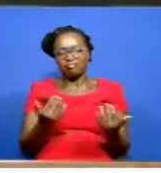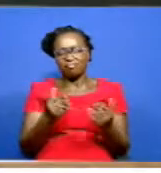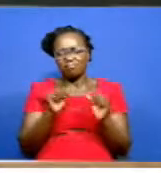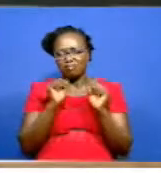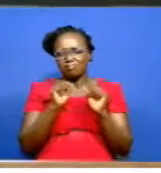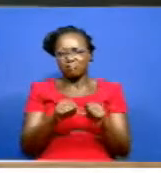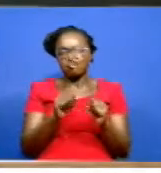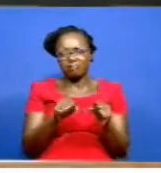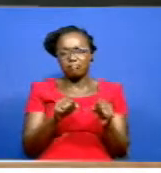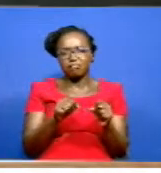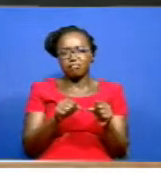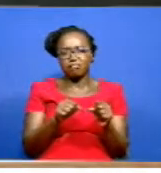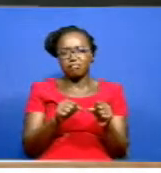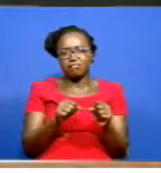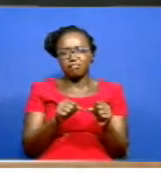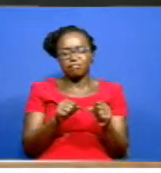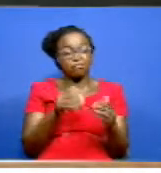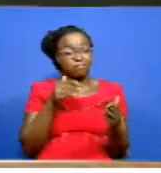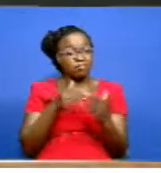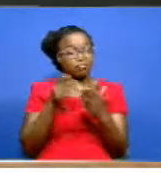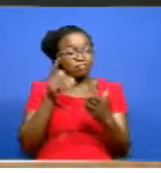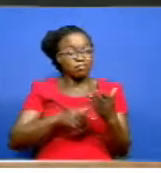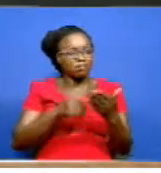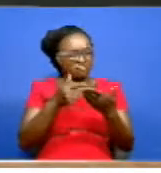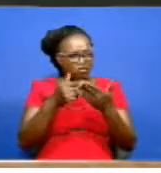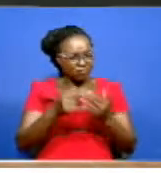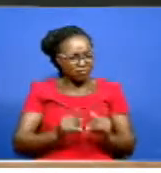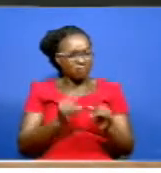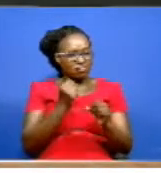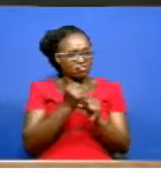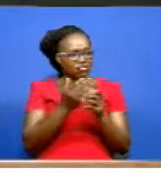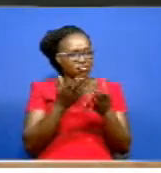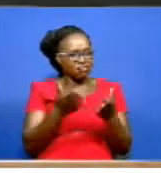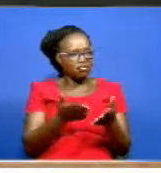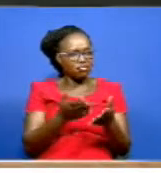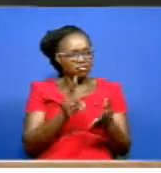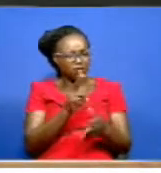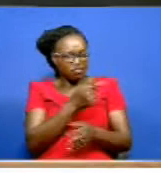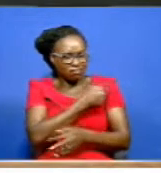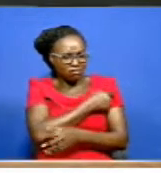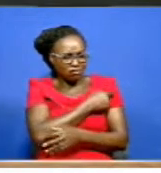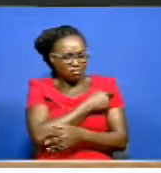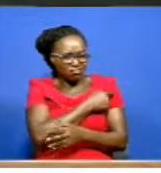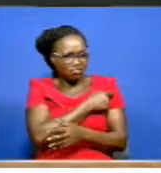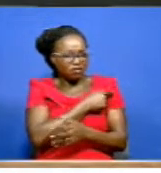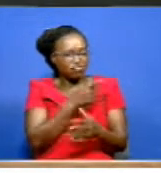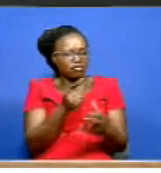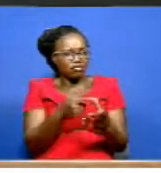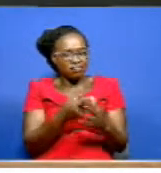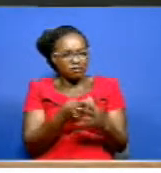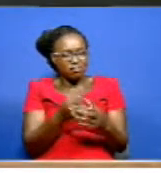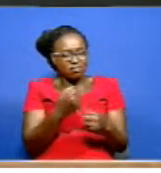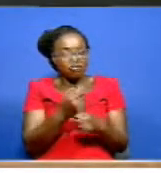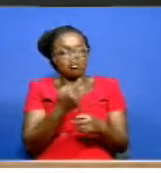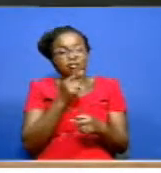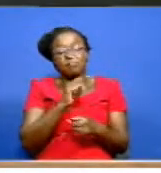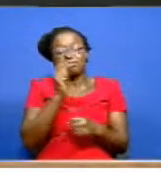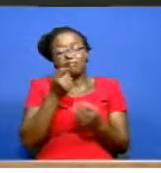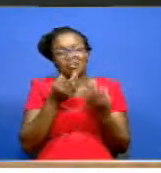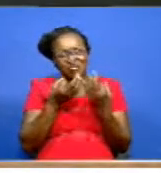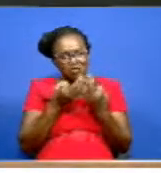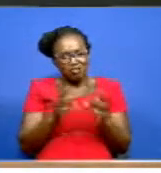actually be against what we are trying to do here, having the 2 jabs and making sure Kenya is rid